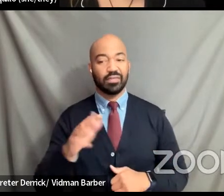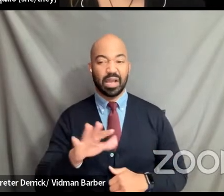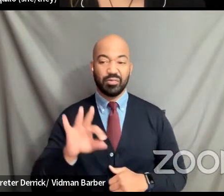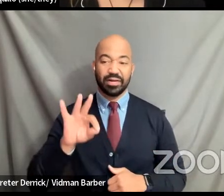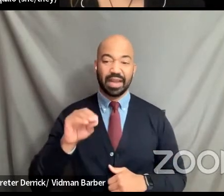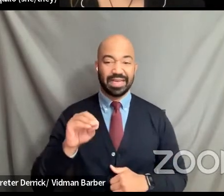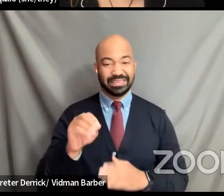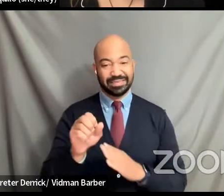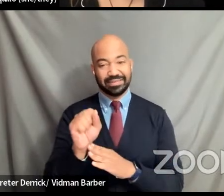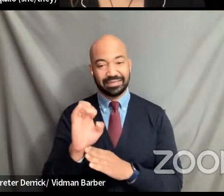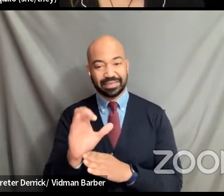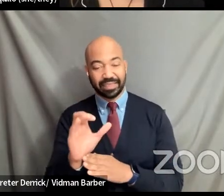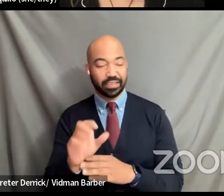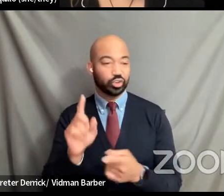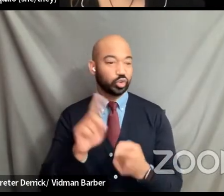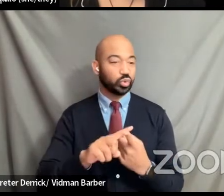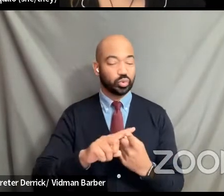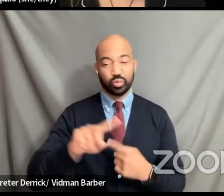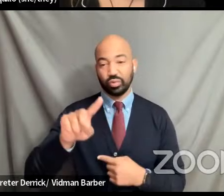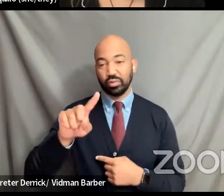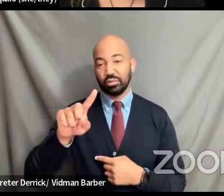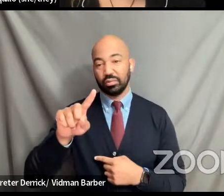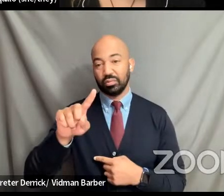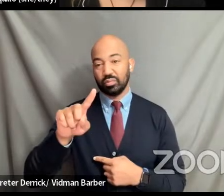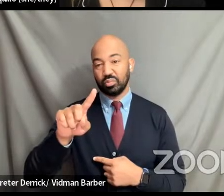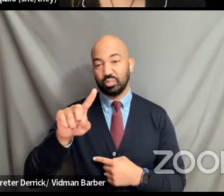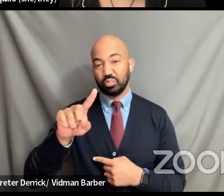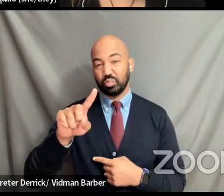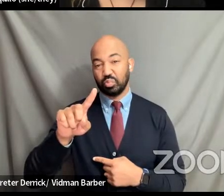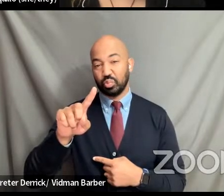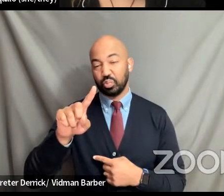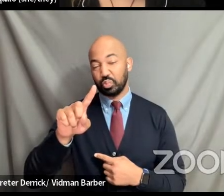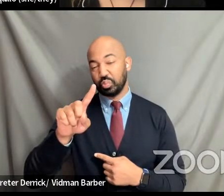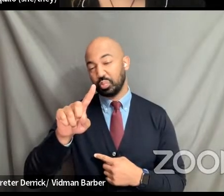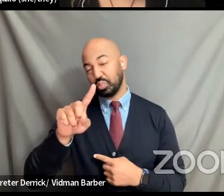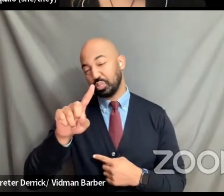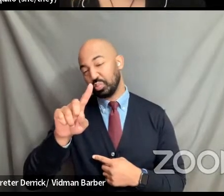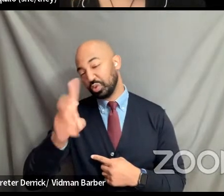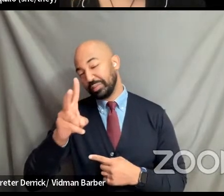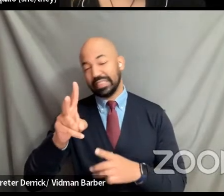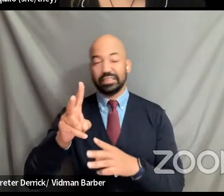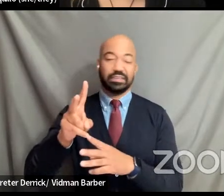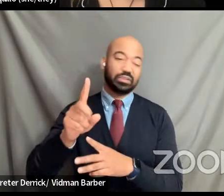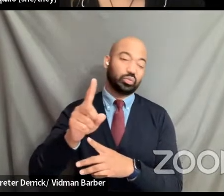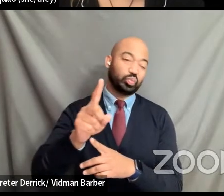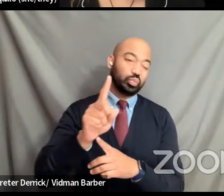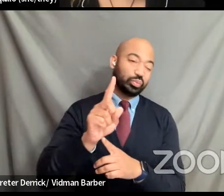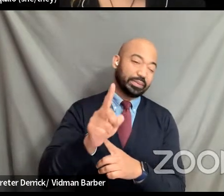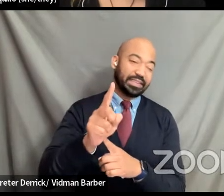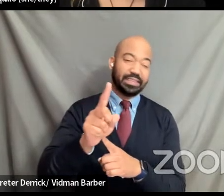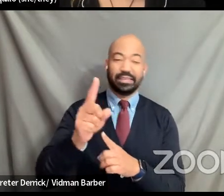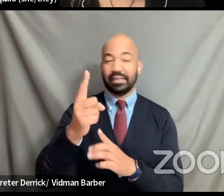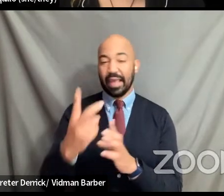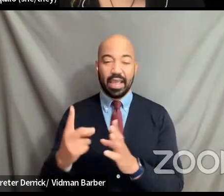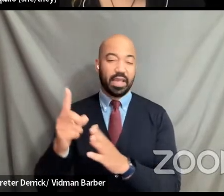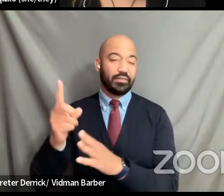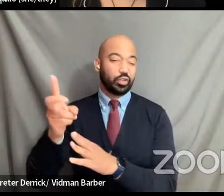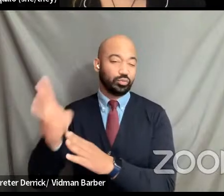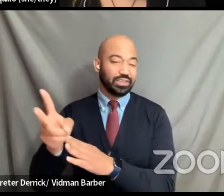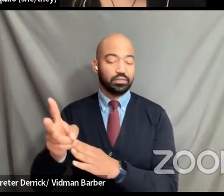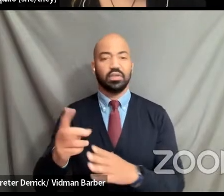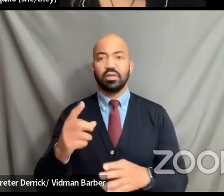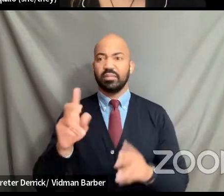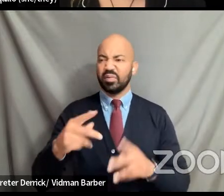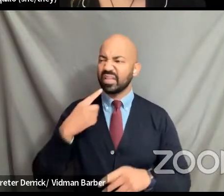to 120 seconds, right? Like 1.5 minutes to 2 minutes. If they're like, tell me about yourself, or who are you and why should we hire